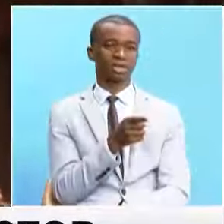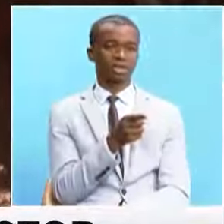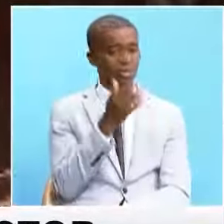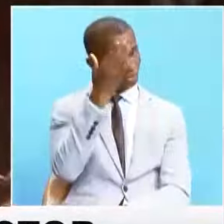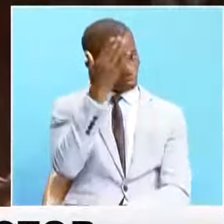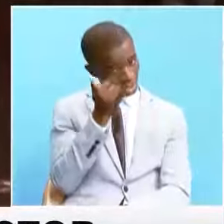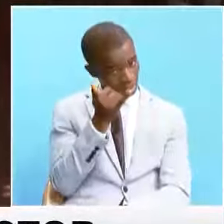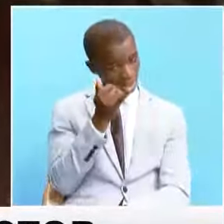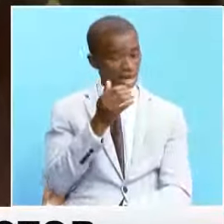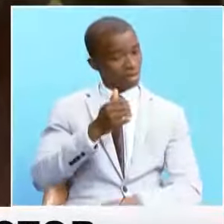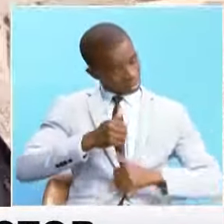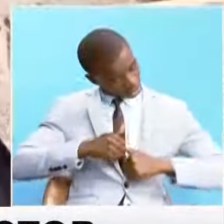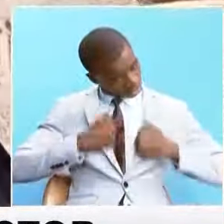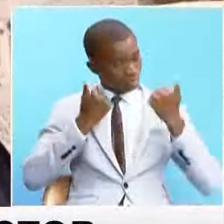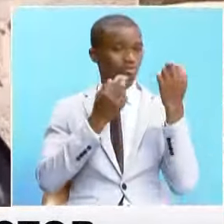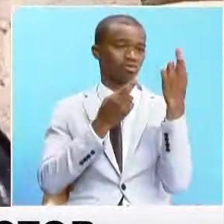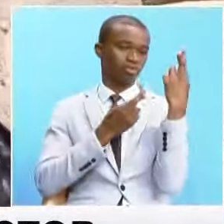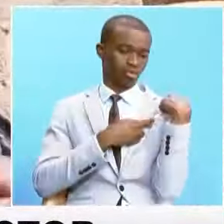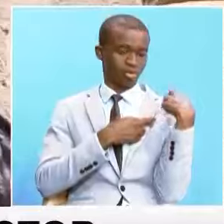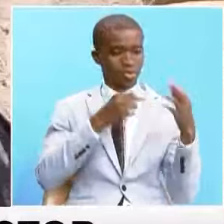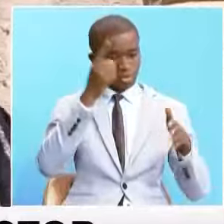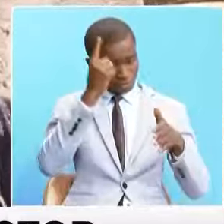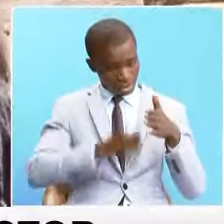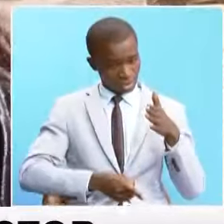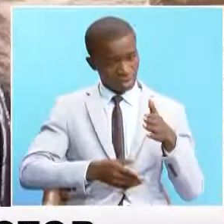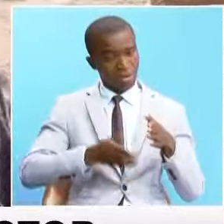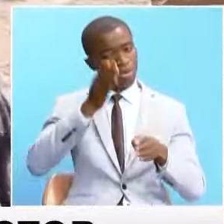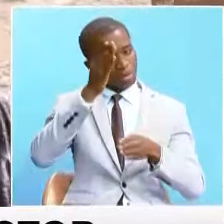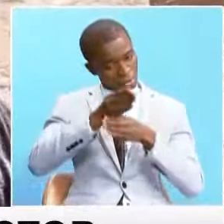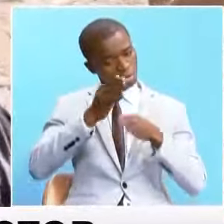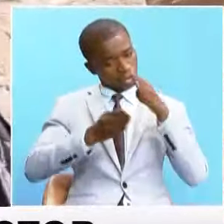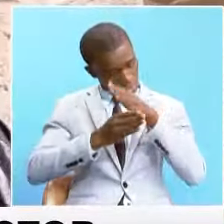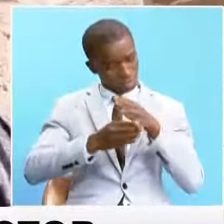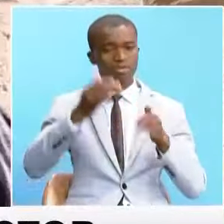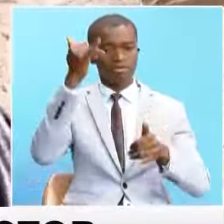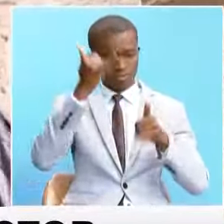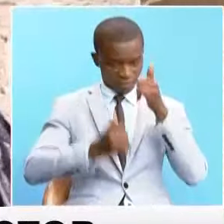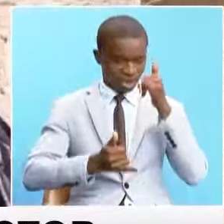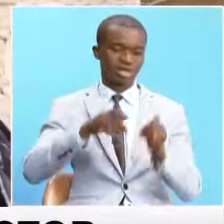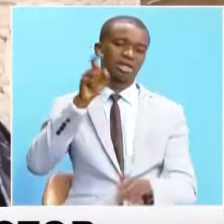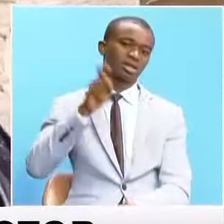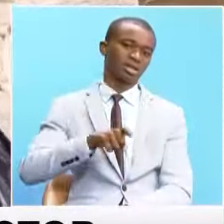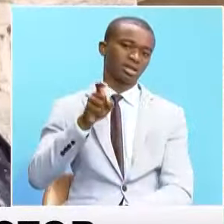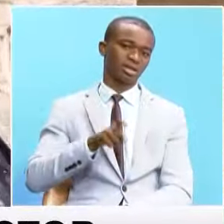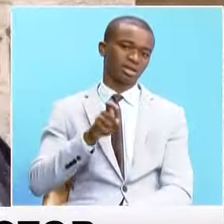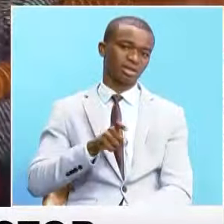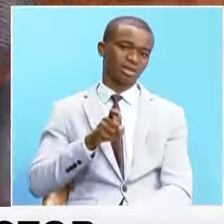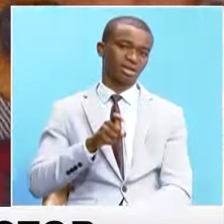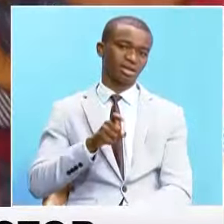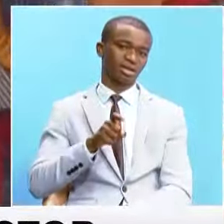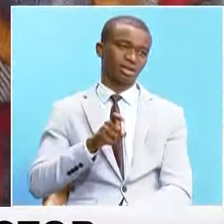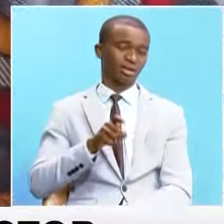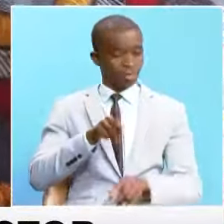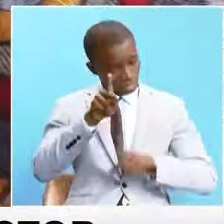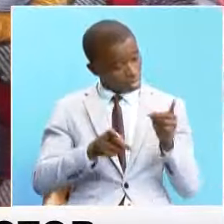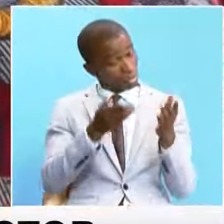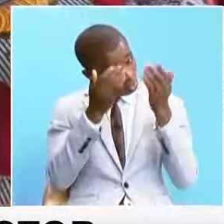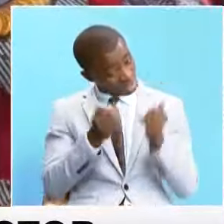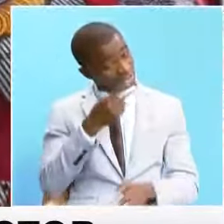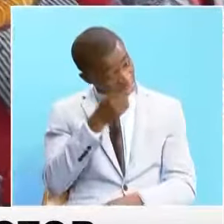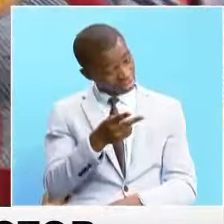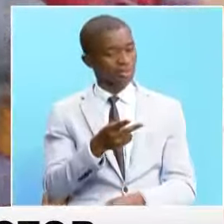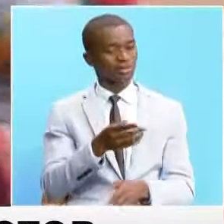our duty to make sure that we finish, and people are so much interested in this, and they are actually, they